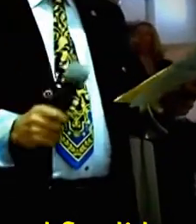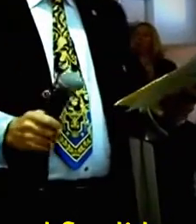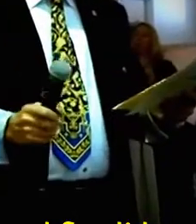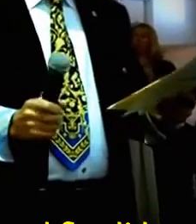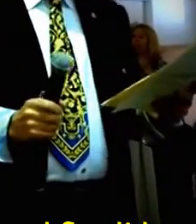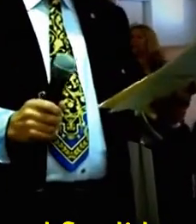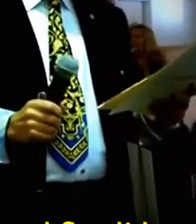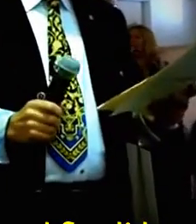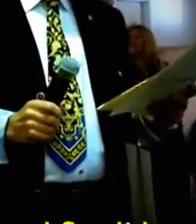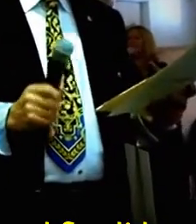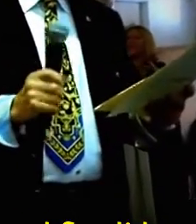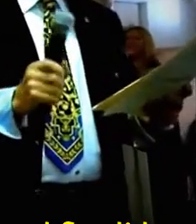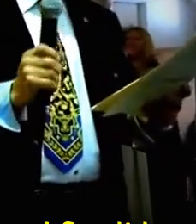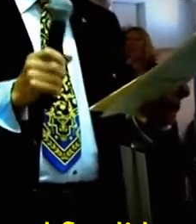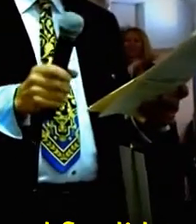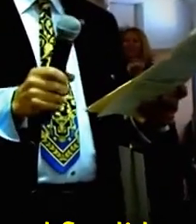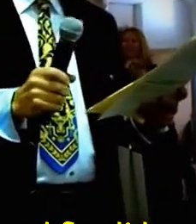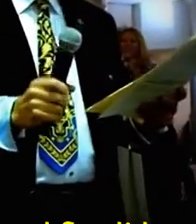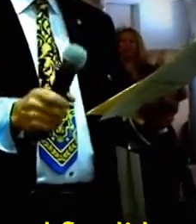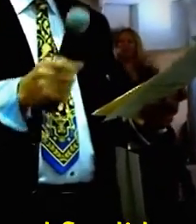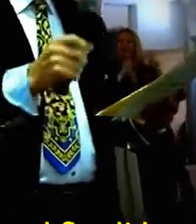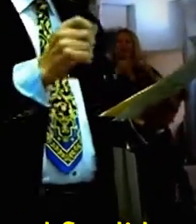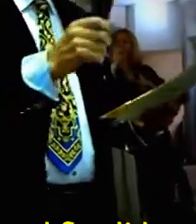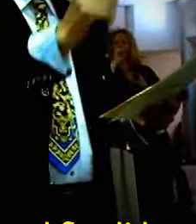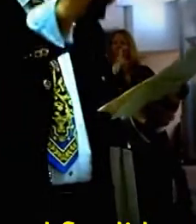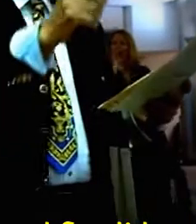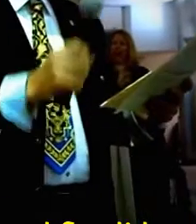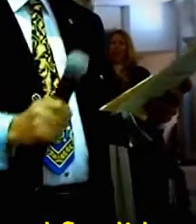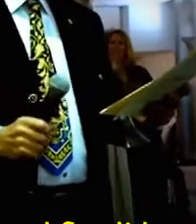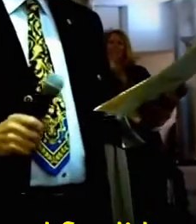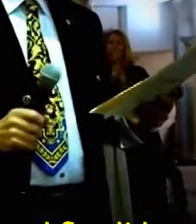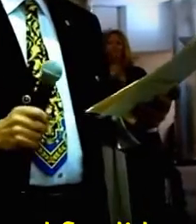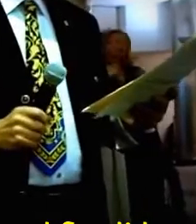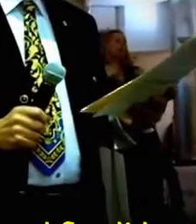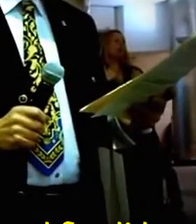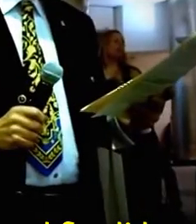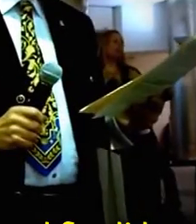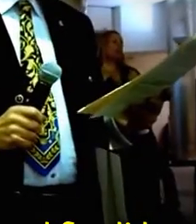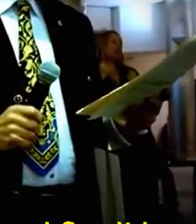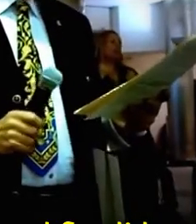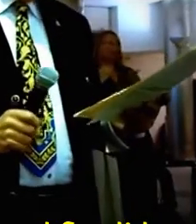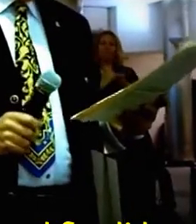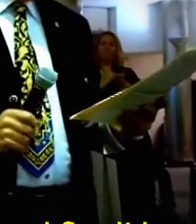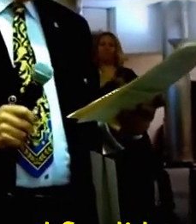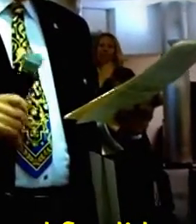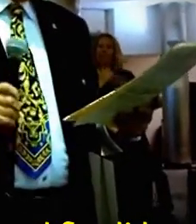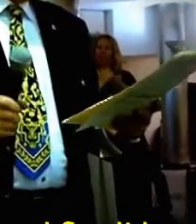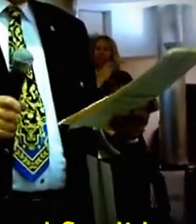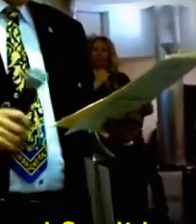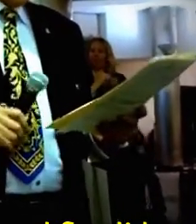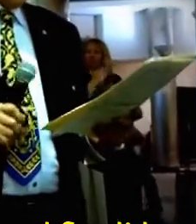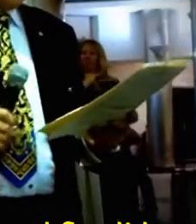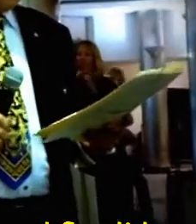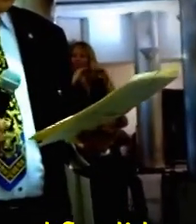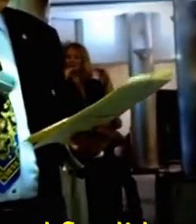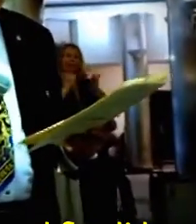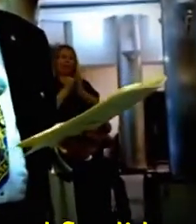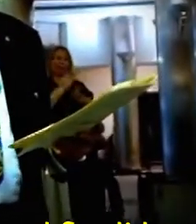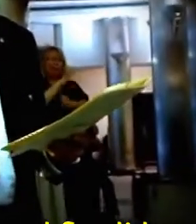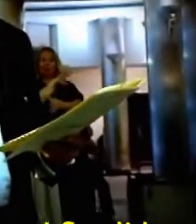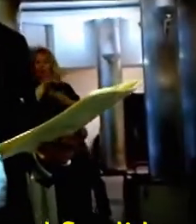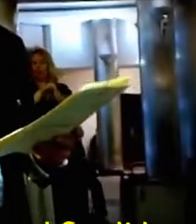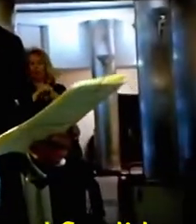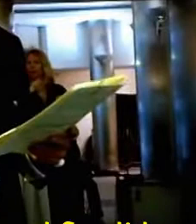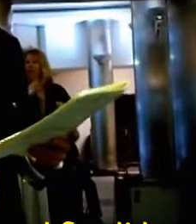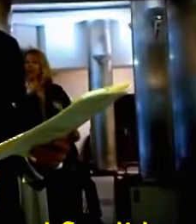fairness and inclusivity for those less fortunate, but when given a chance to exclude fairness and inclusivity.